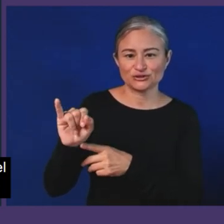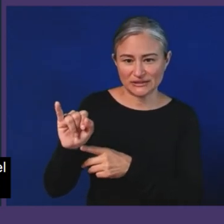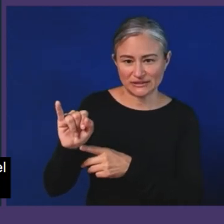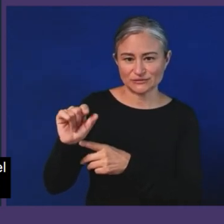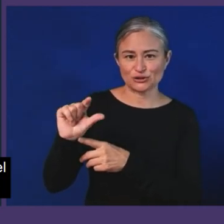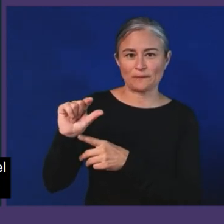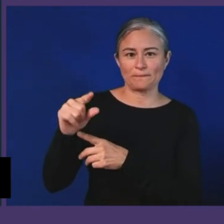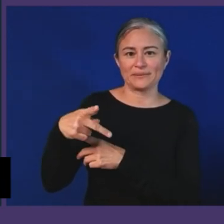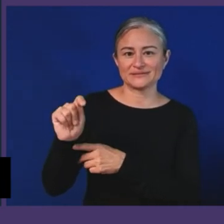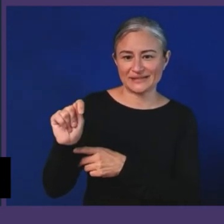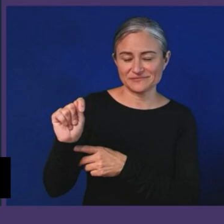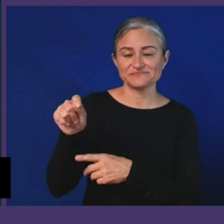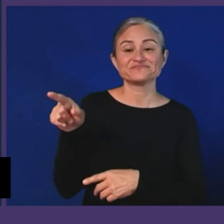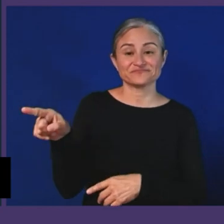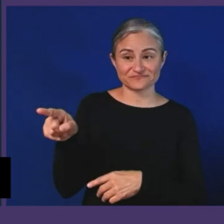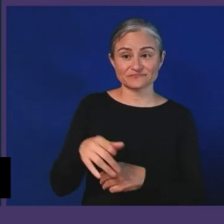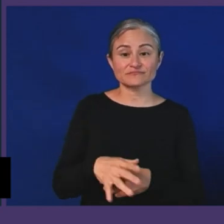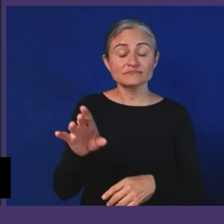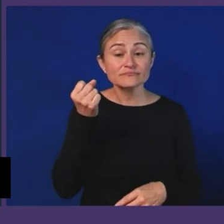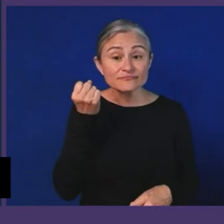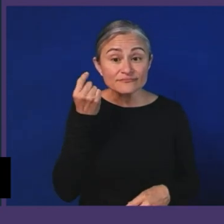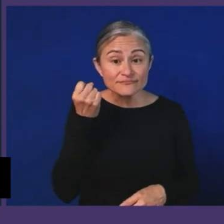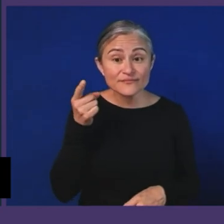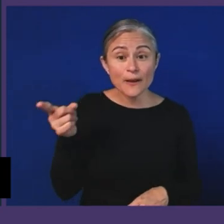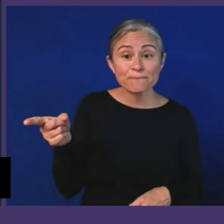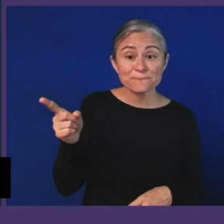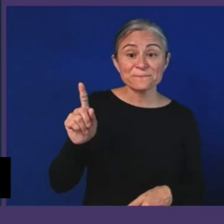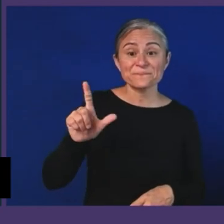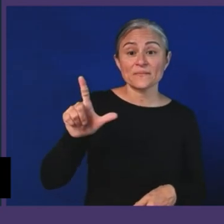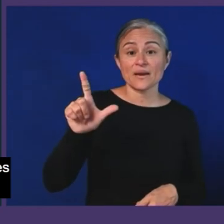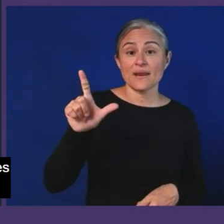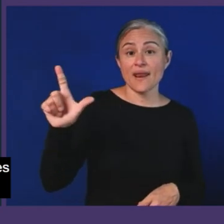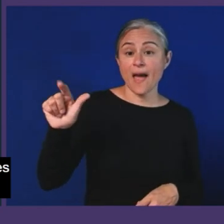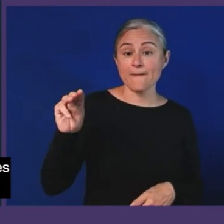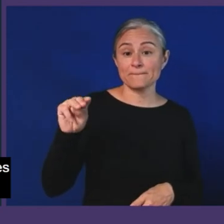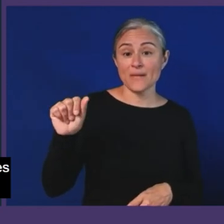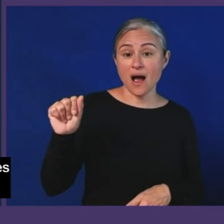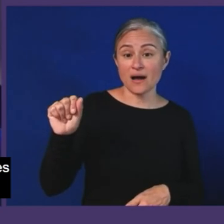is the Llama series from Meta, although it is not commercially licensed.